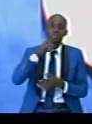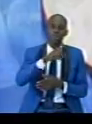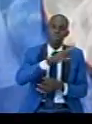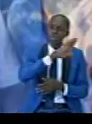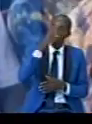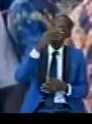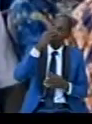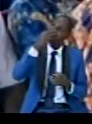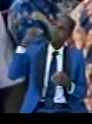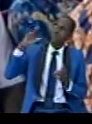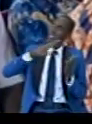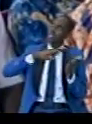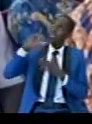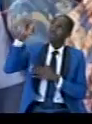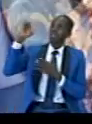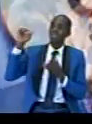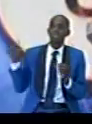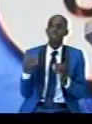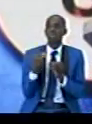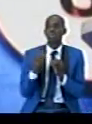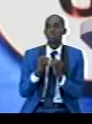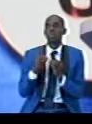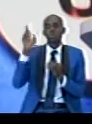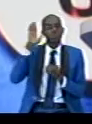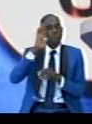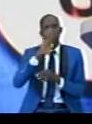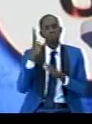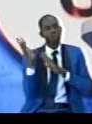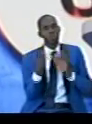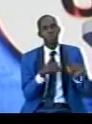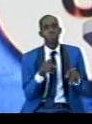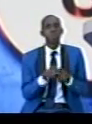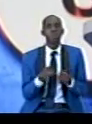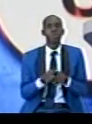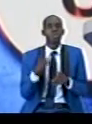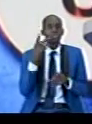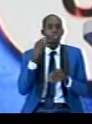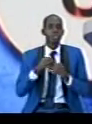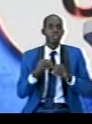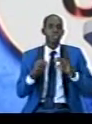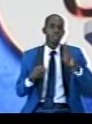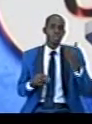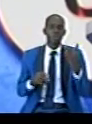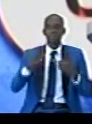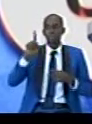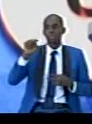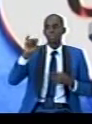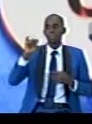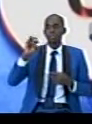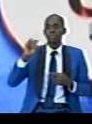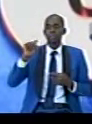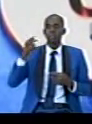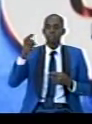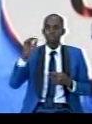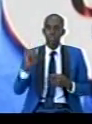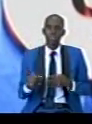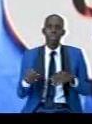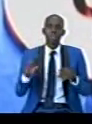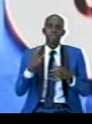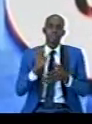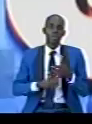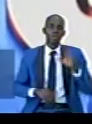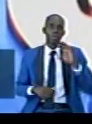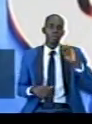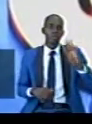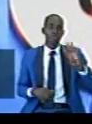anymore. Look at 2 Timothy chapter 4. And I'm reading from verse 16. At my first answer,